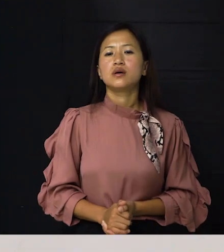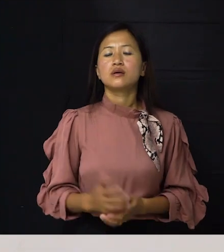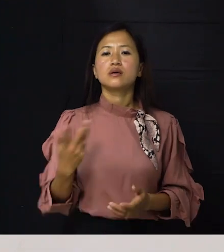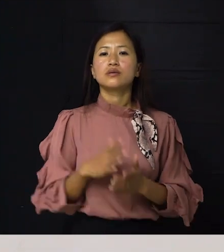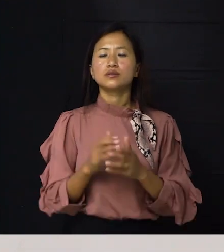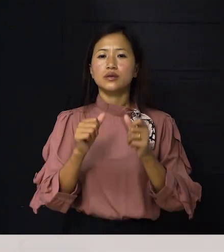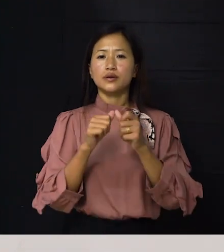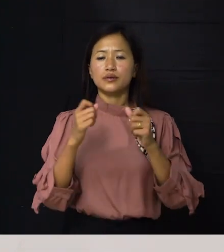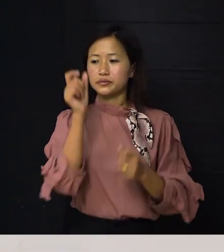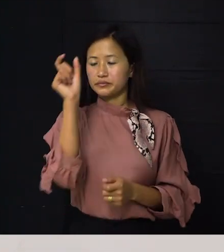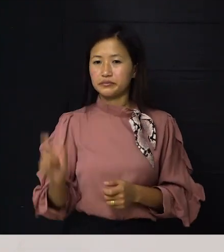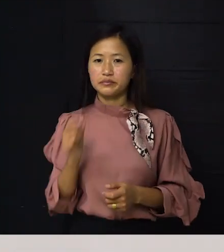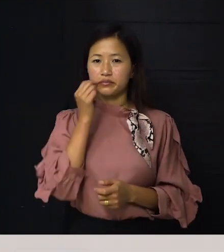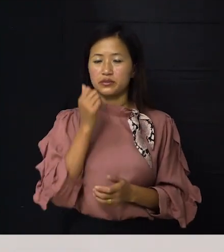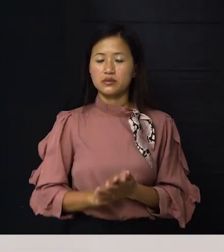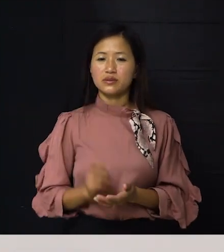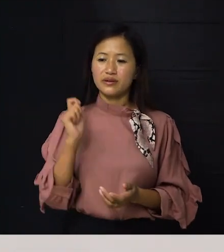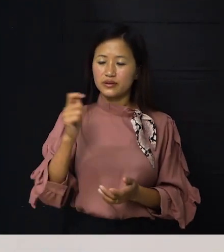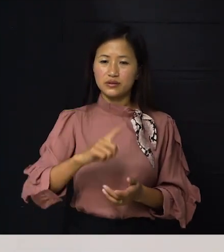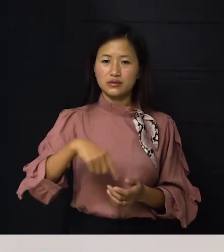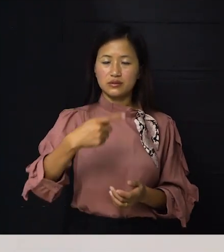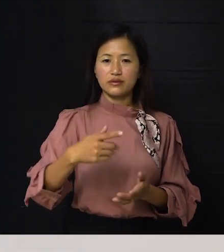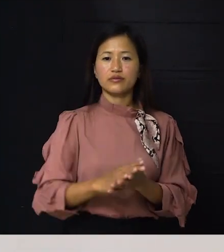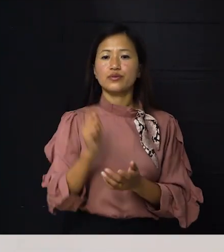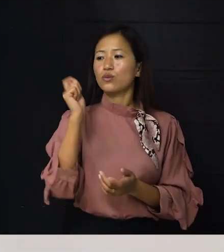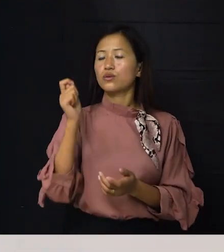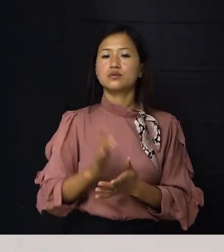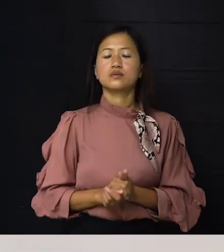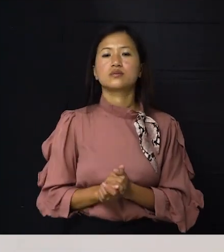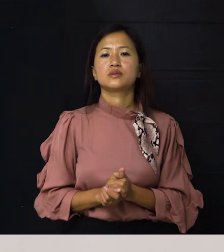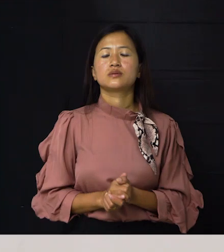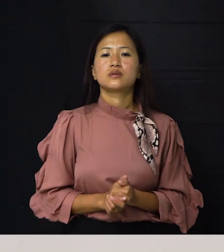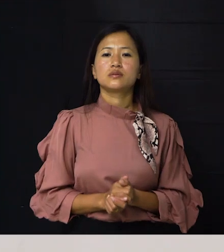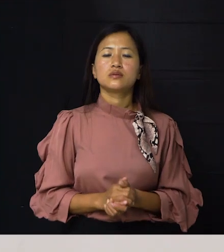has arranged each and every work. Now, Akbar also had